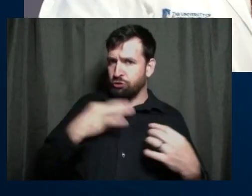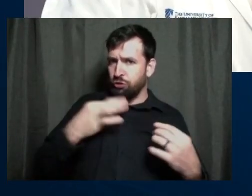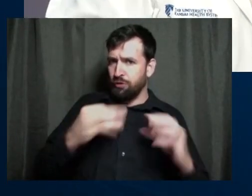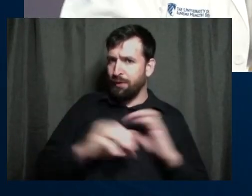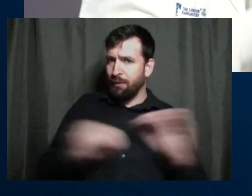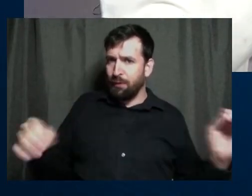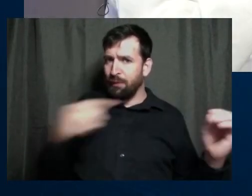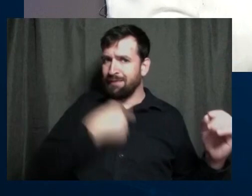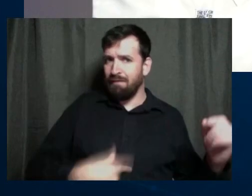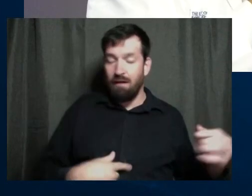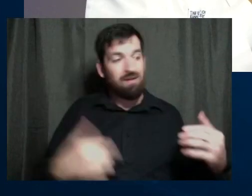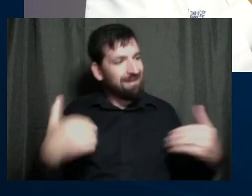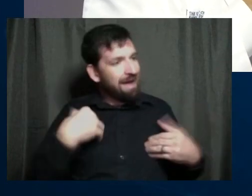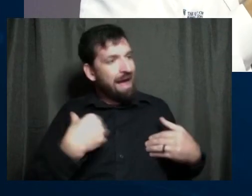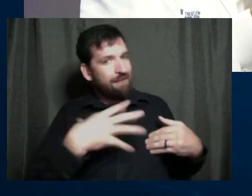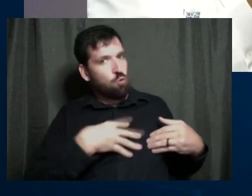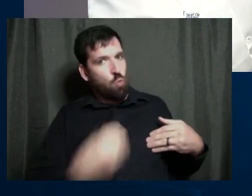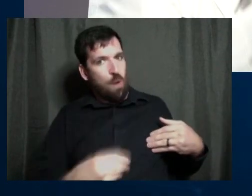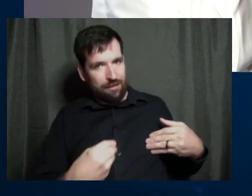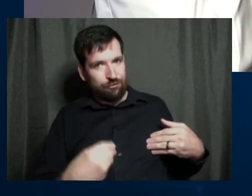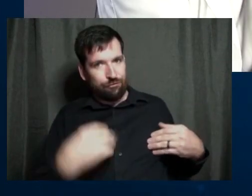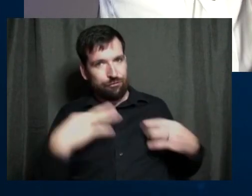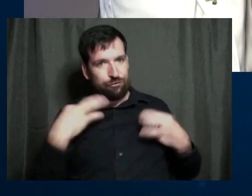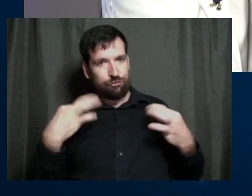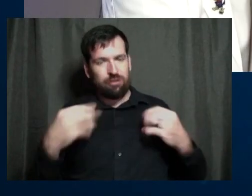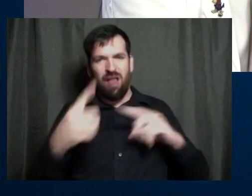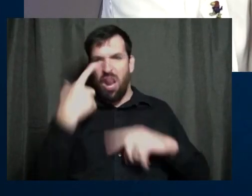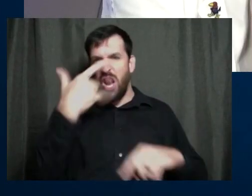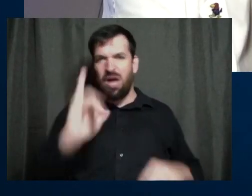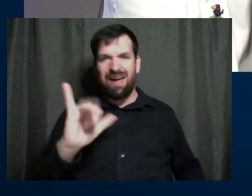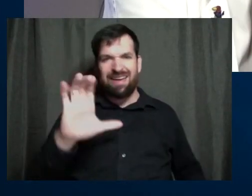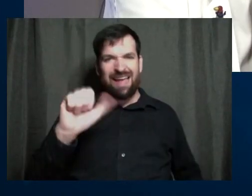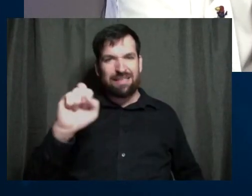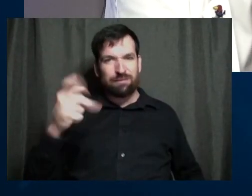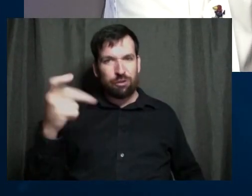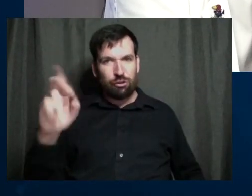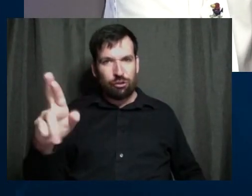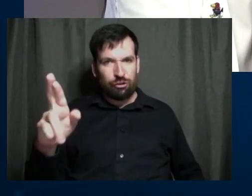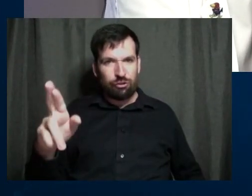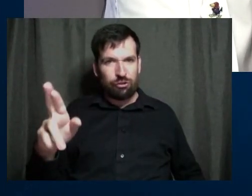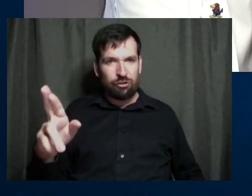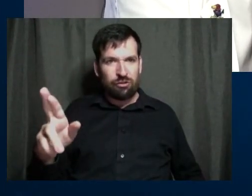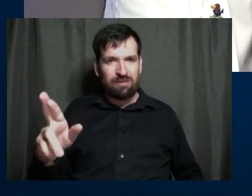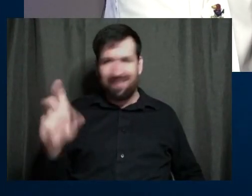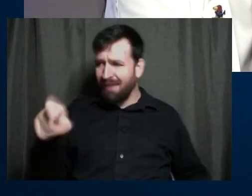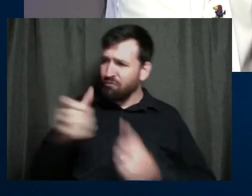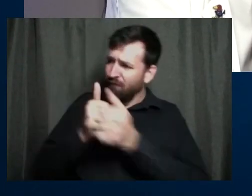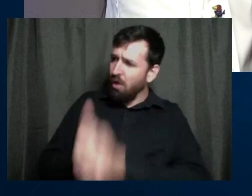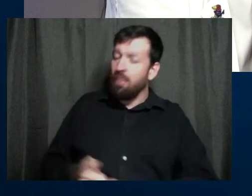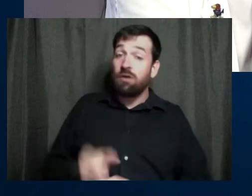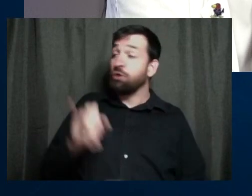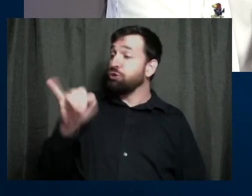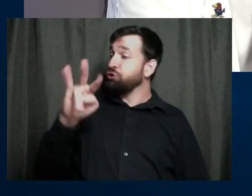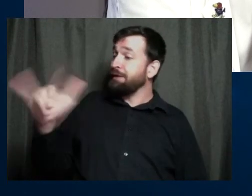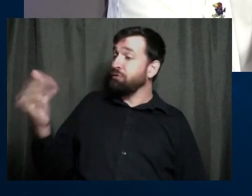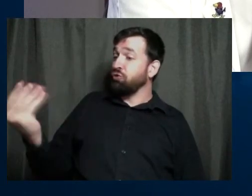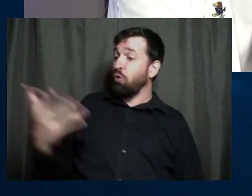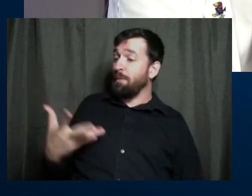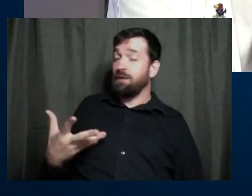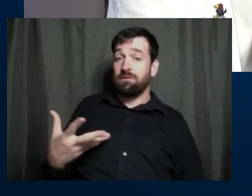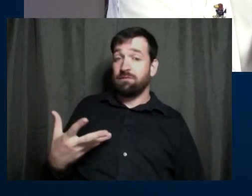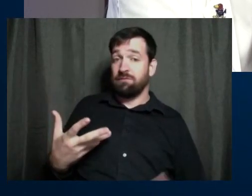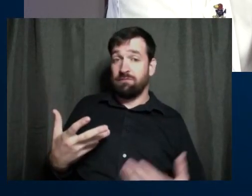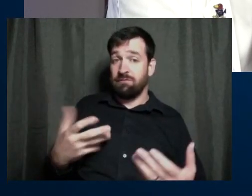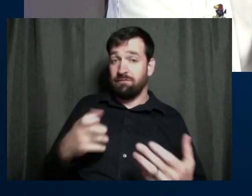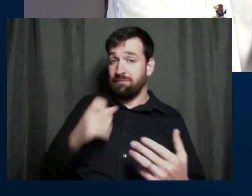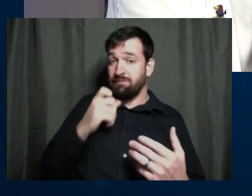like Casper again. I did wear a tie though, and you didn't have a tie. I got to follow your dress code better. Jill I told got to me do a better early job. on, don't wear the white shirts